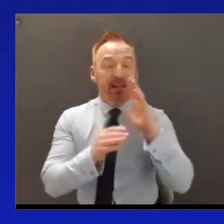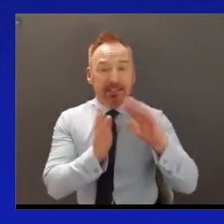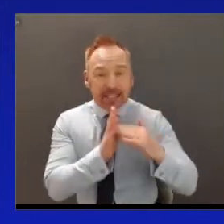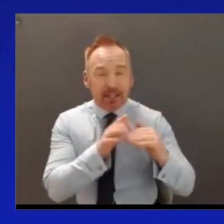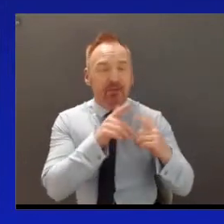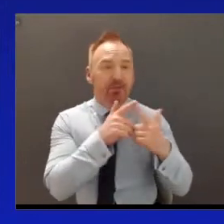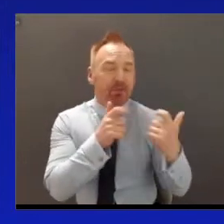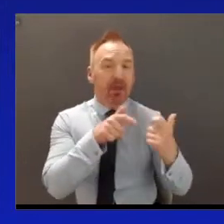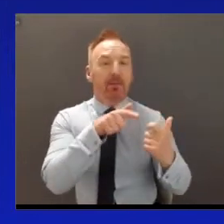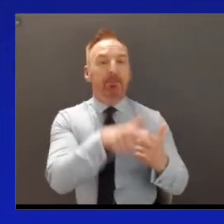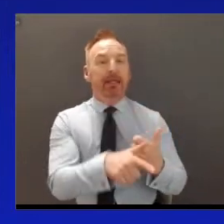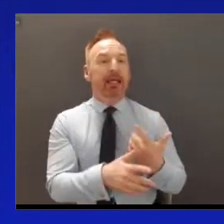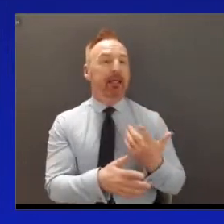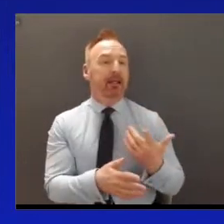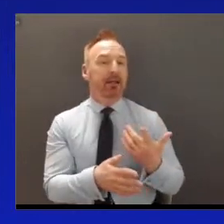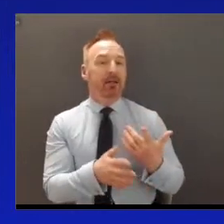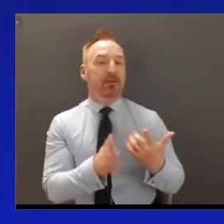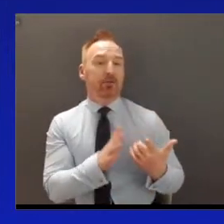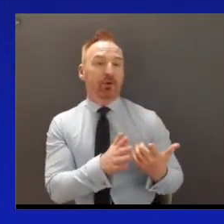the period of